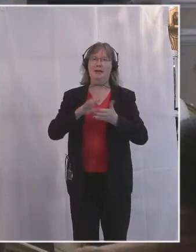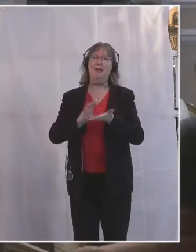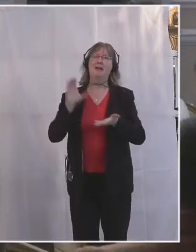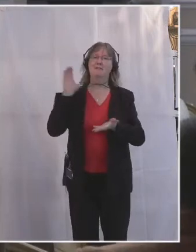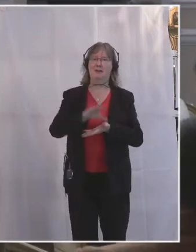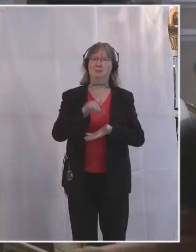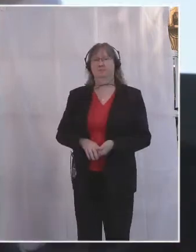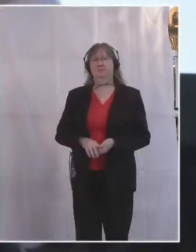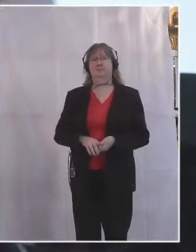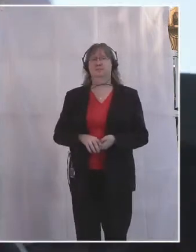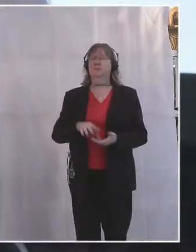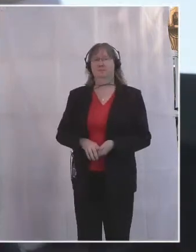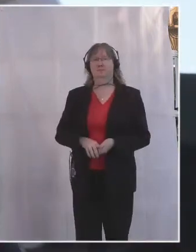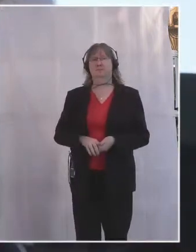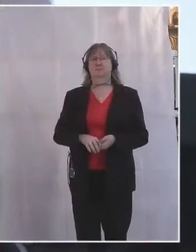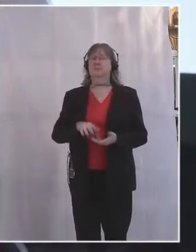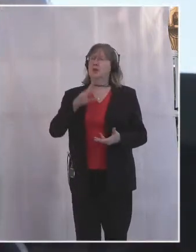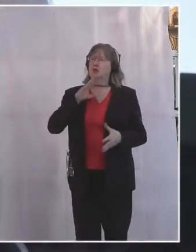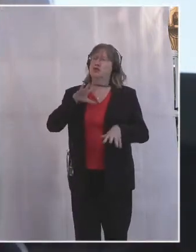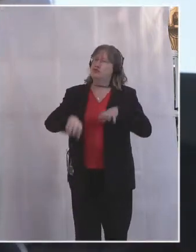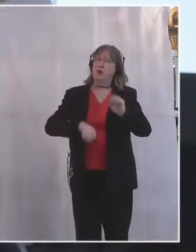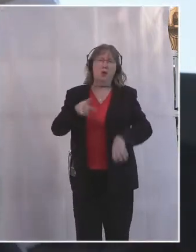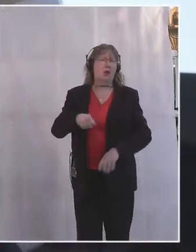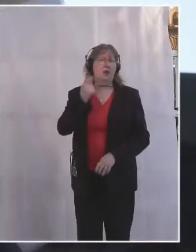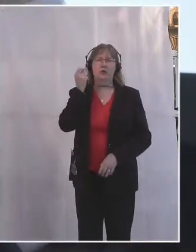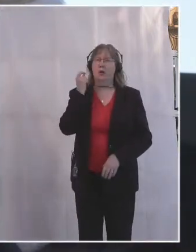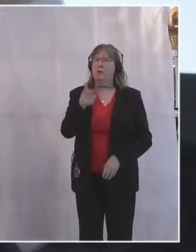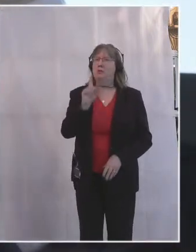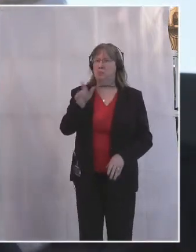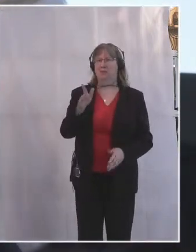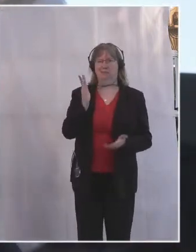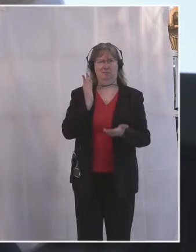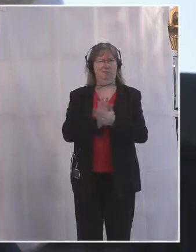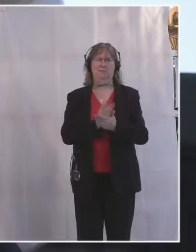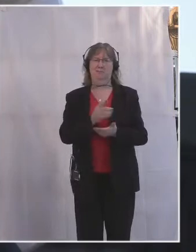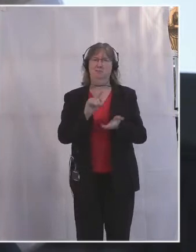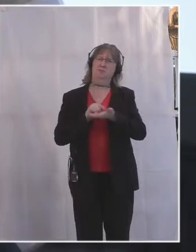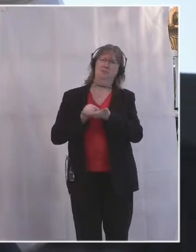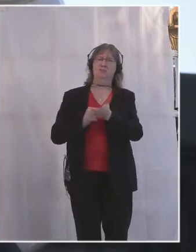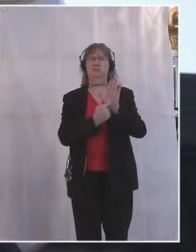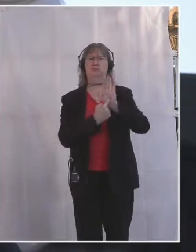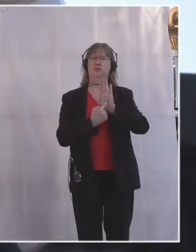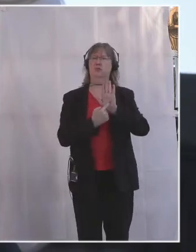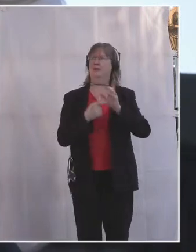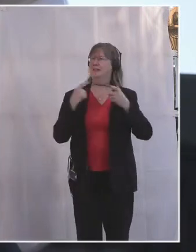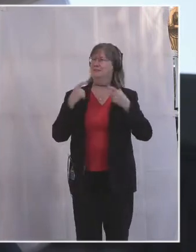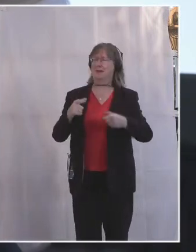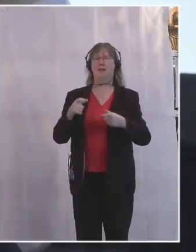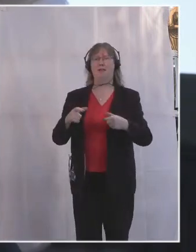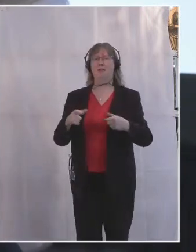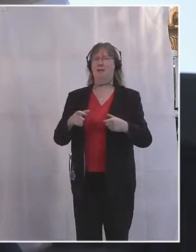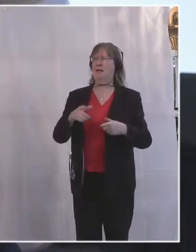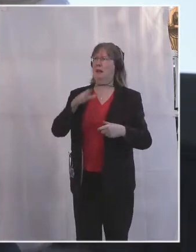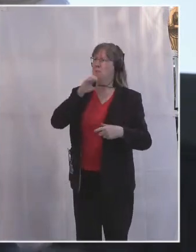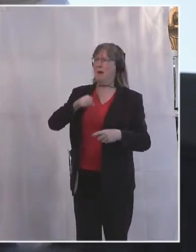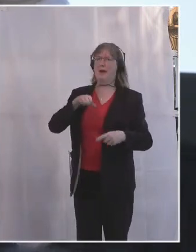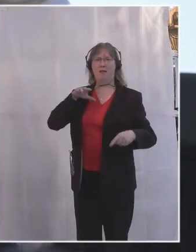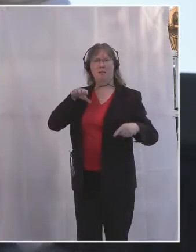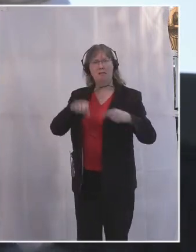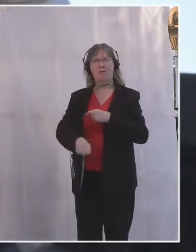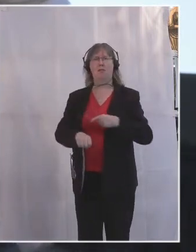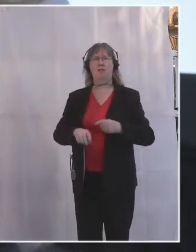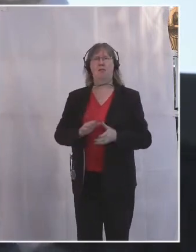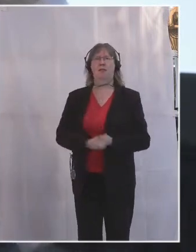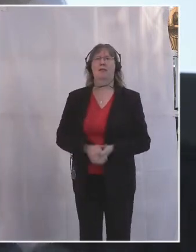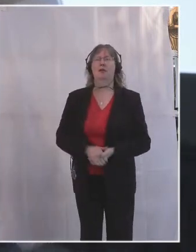I mean, I really couldn't have picked, but I think it kind of goes to show still the situation that we are in. Only 2% of